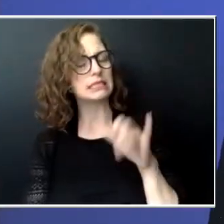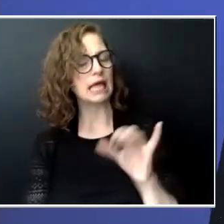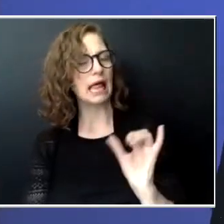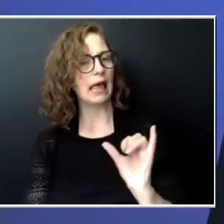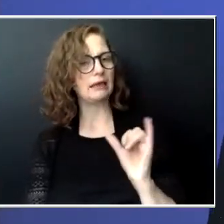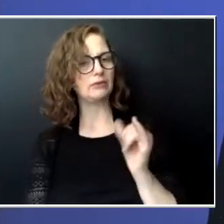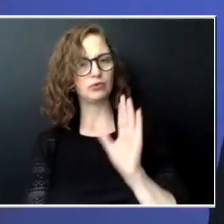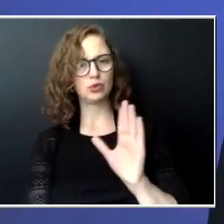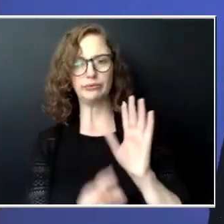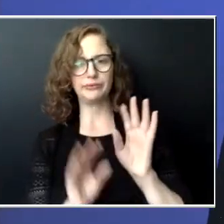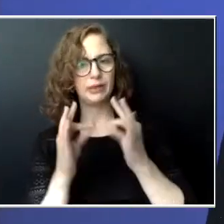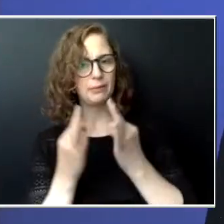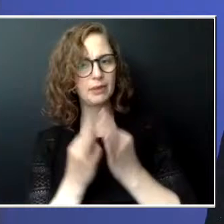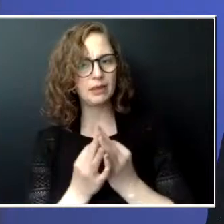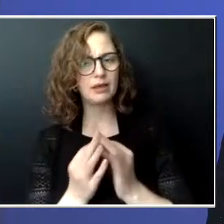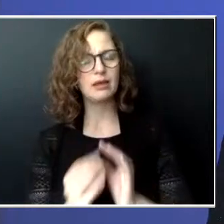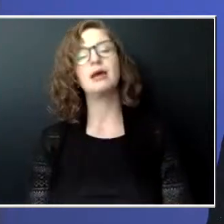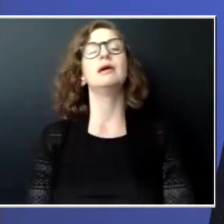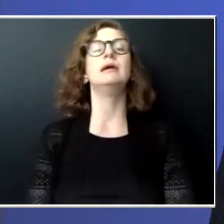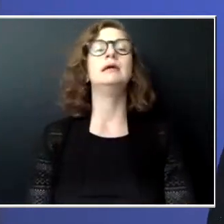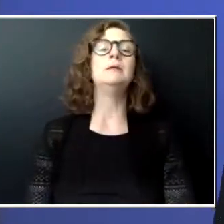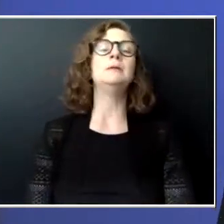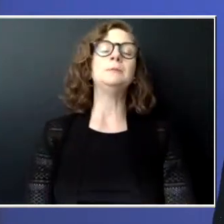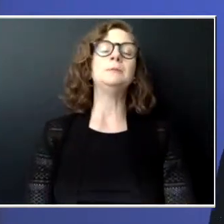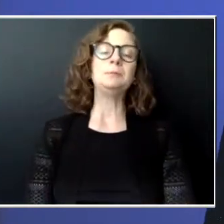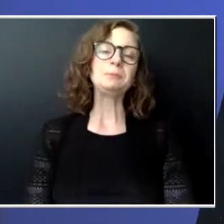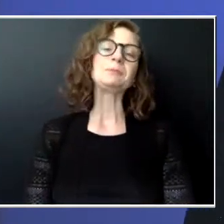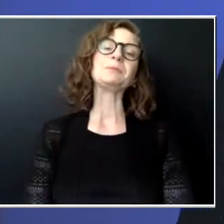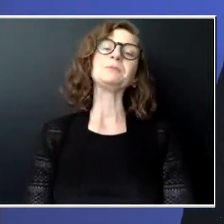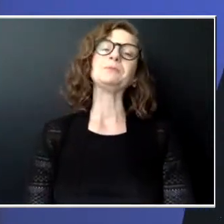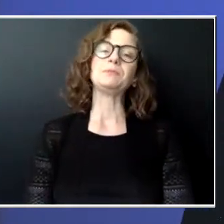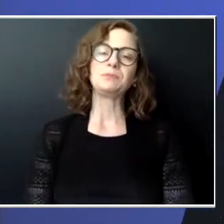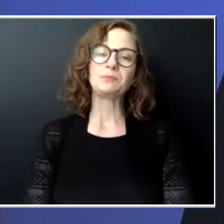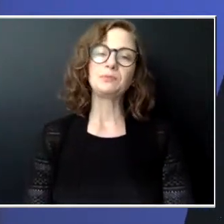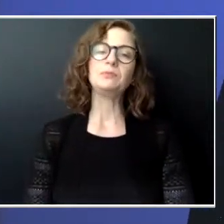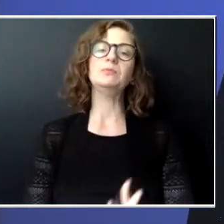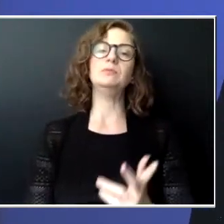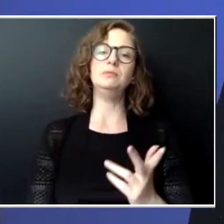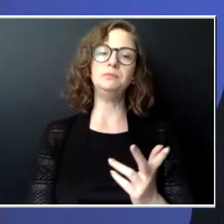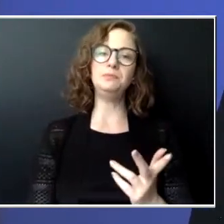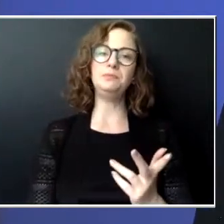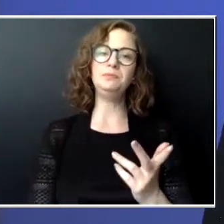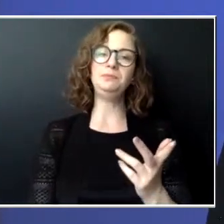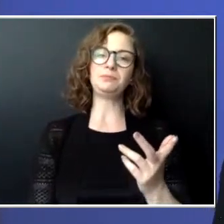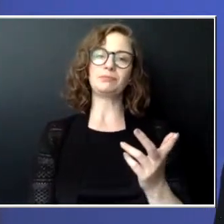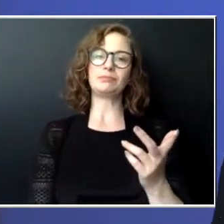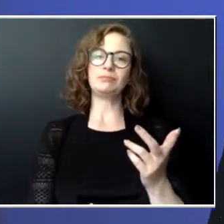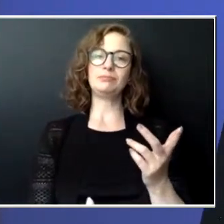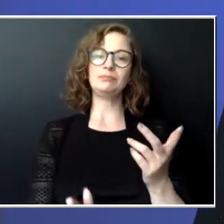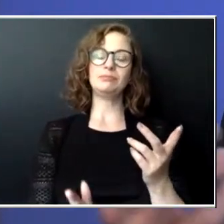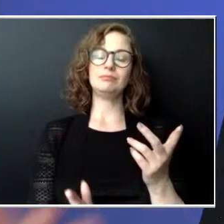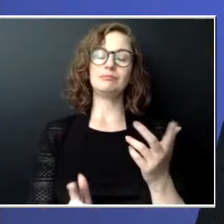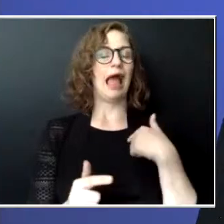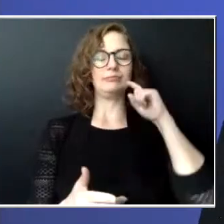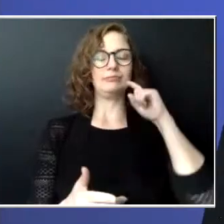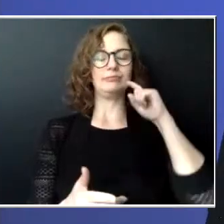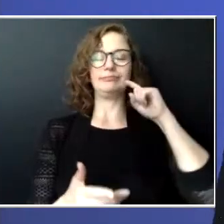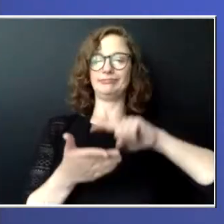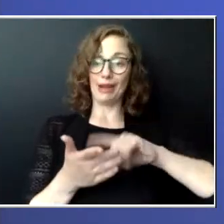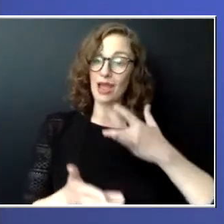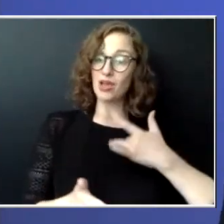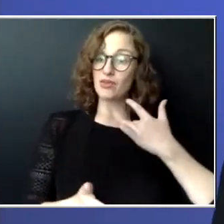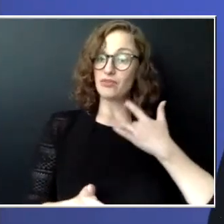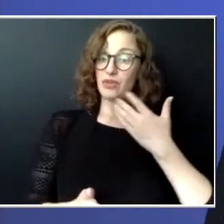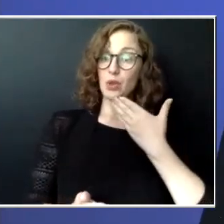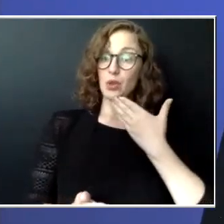have been aware of is feeling good and not knowing you feel good, or not feeling good but not realizing